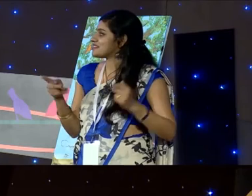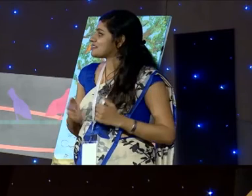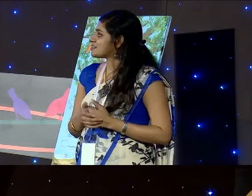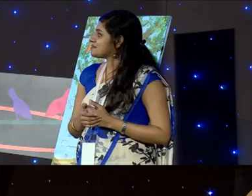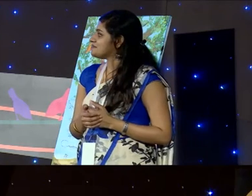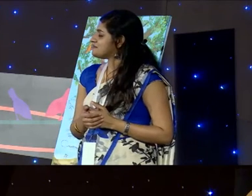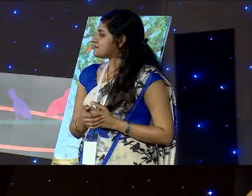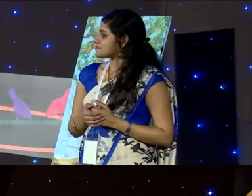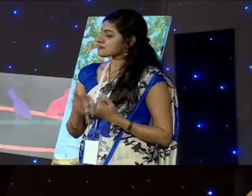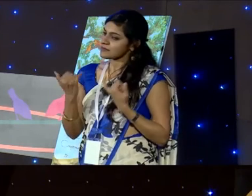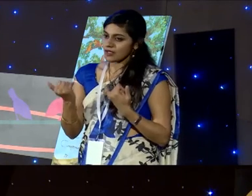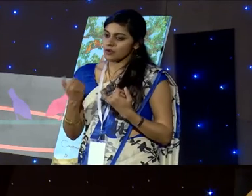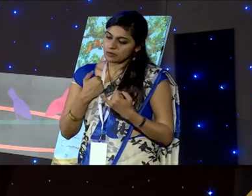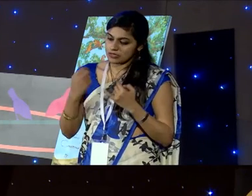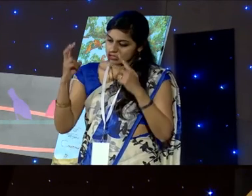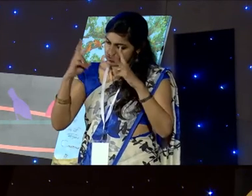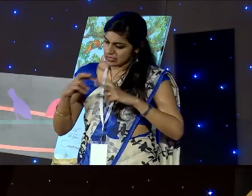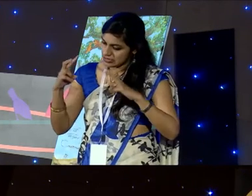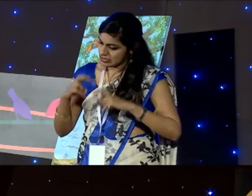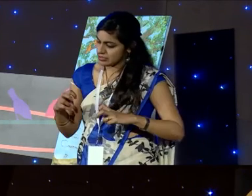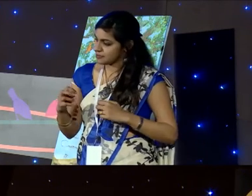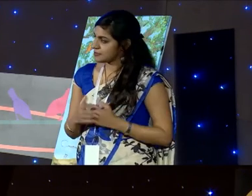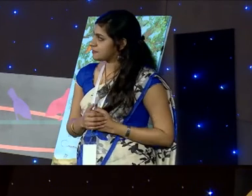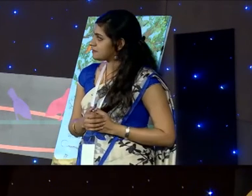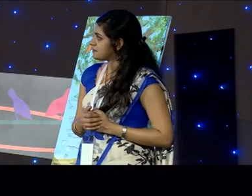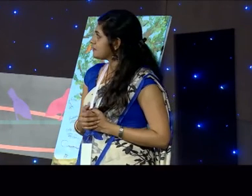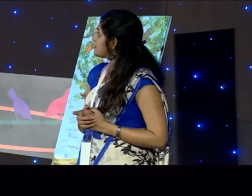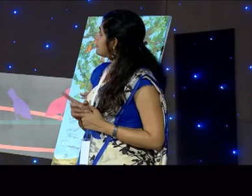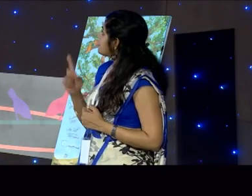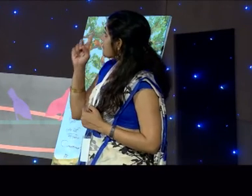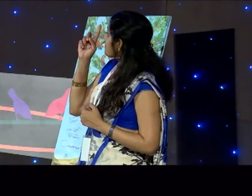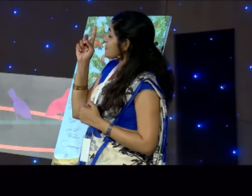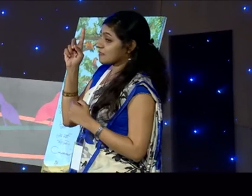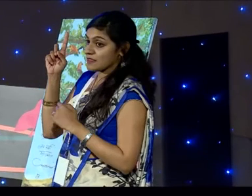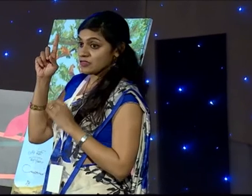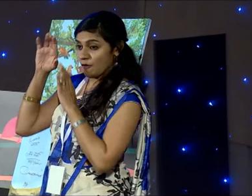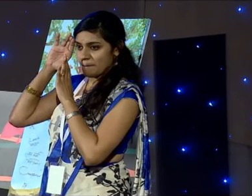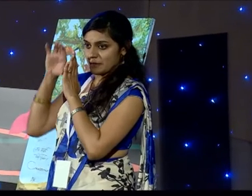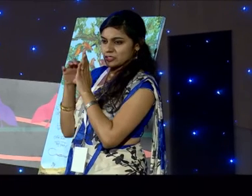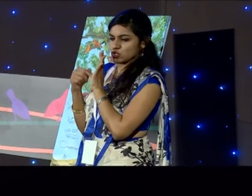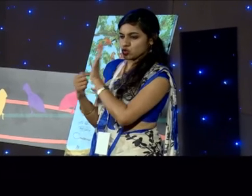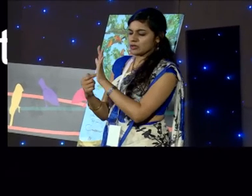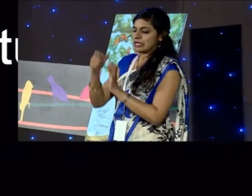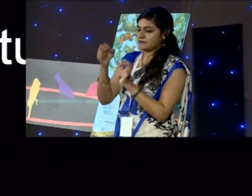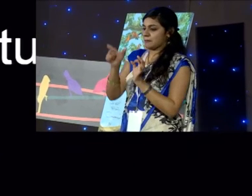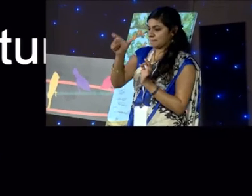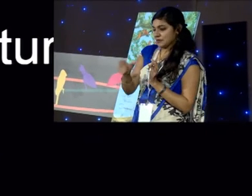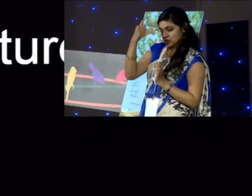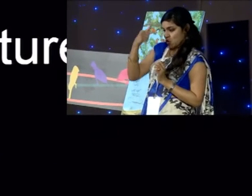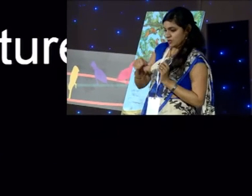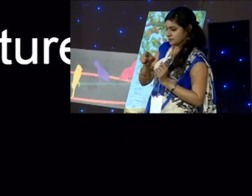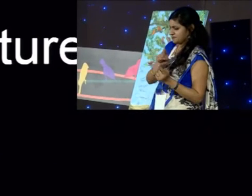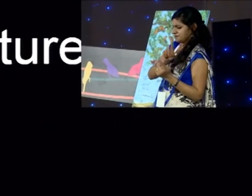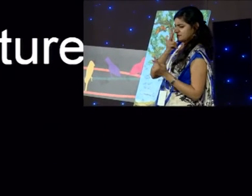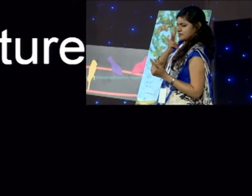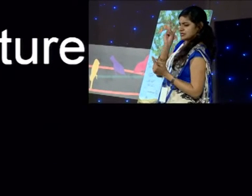We've done some research where we show images like this to people with autism, and we ask them to see if you can find